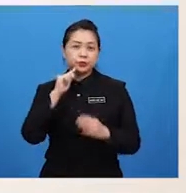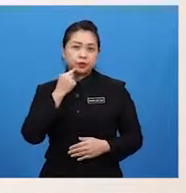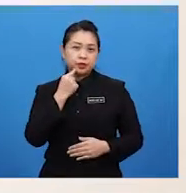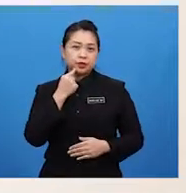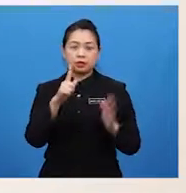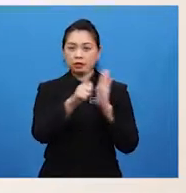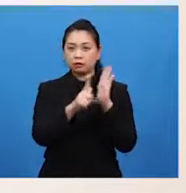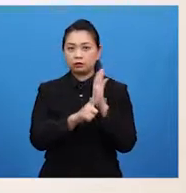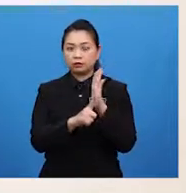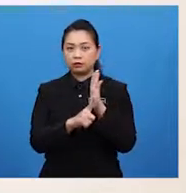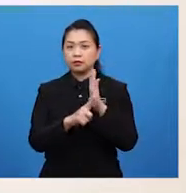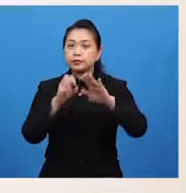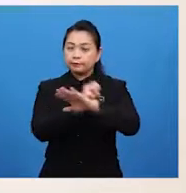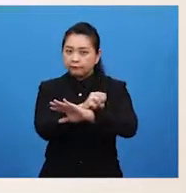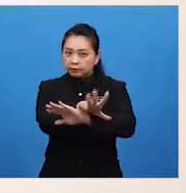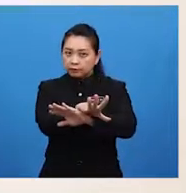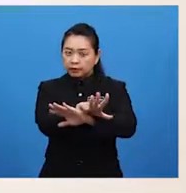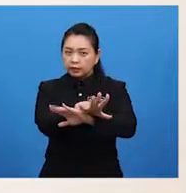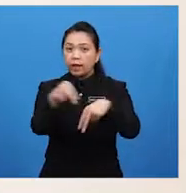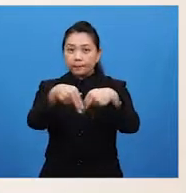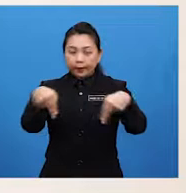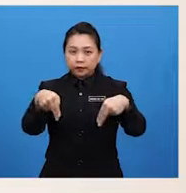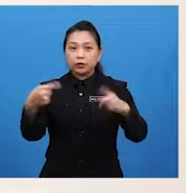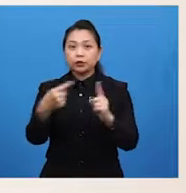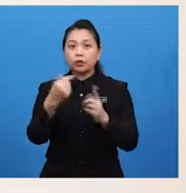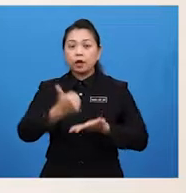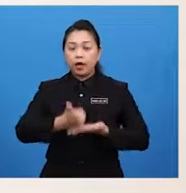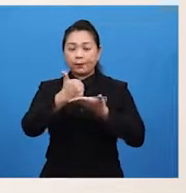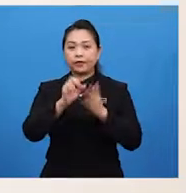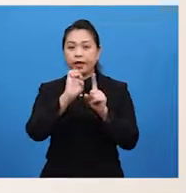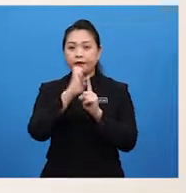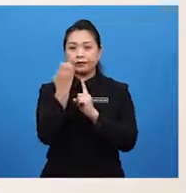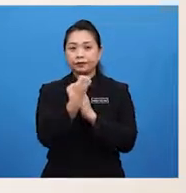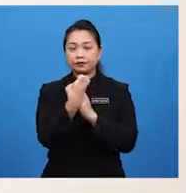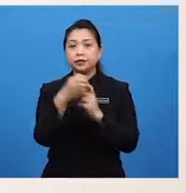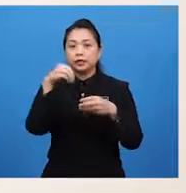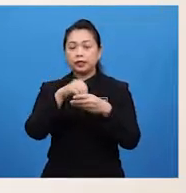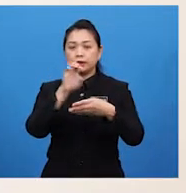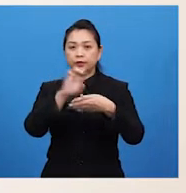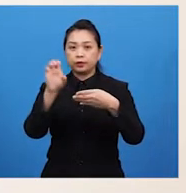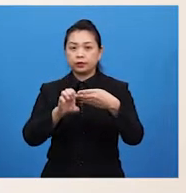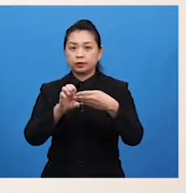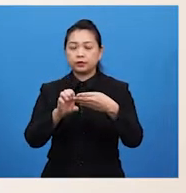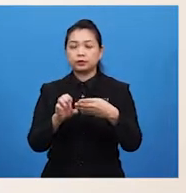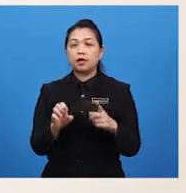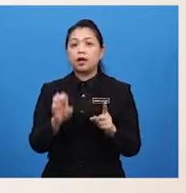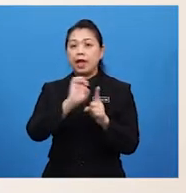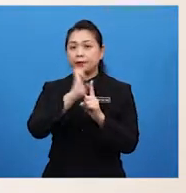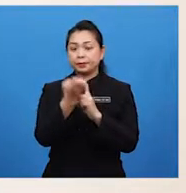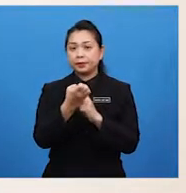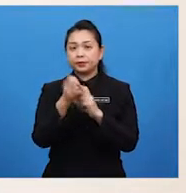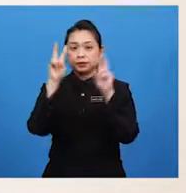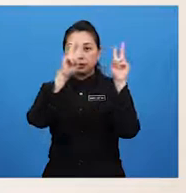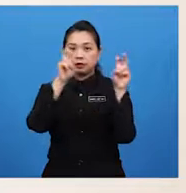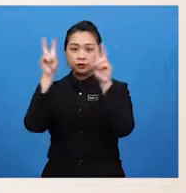laws is an effective measure to help the environment. In conclusion, environmental